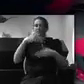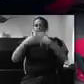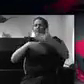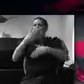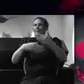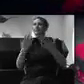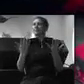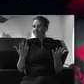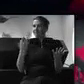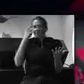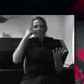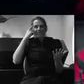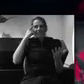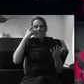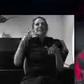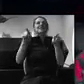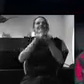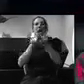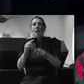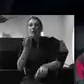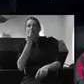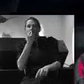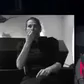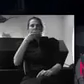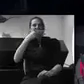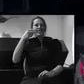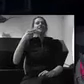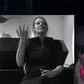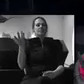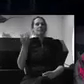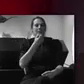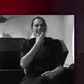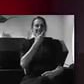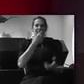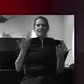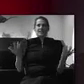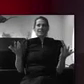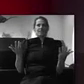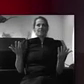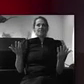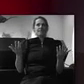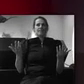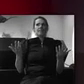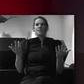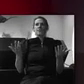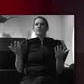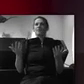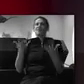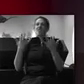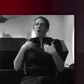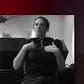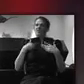passionate in my work. I see a lot of people with all kinds of chronic diseases. I see people with